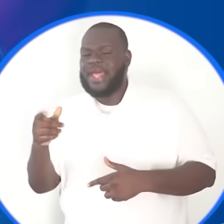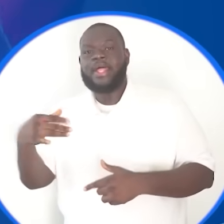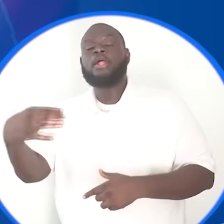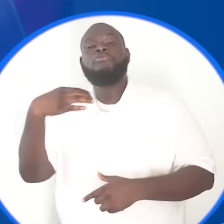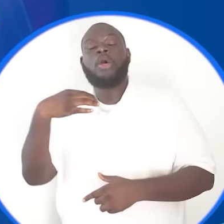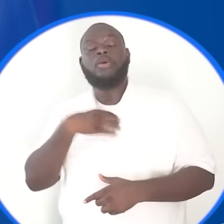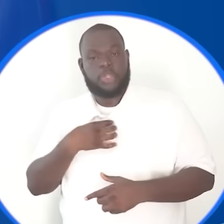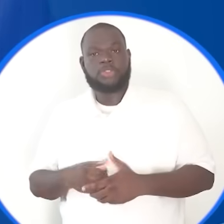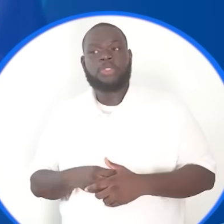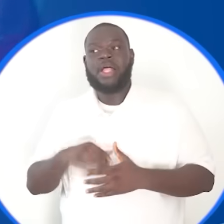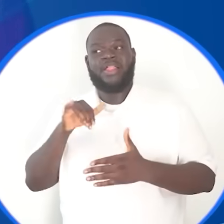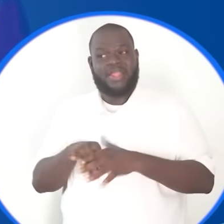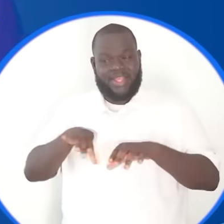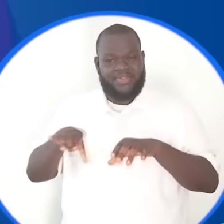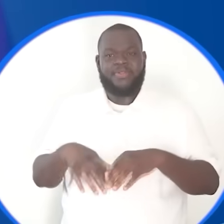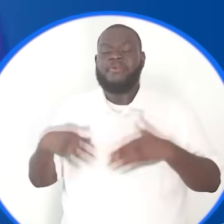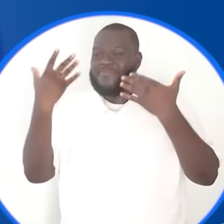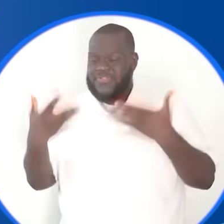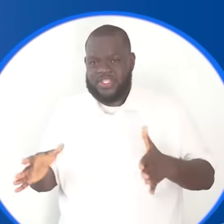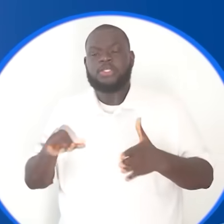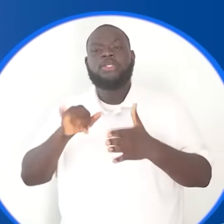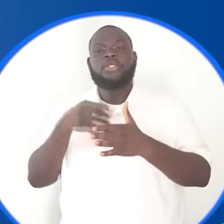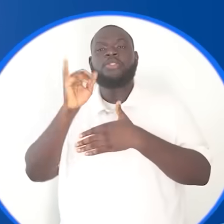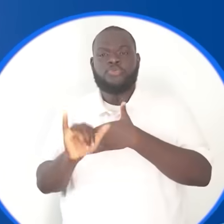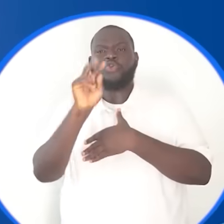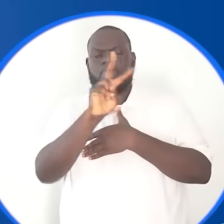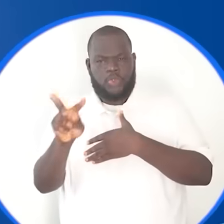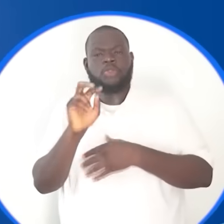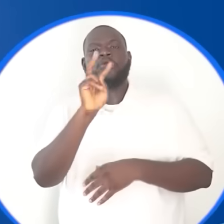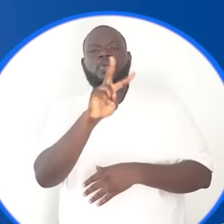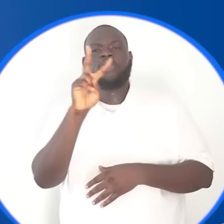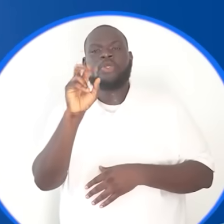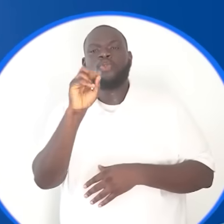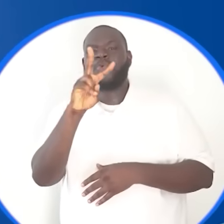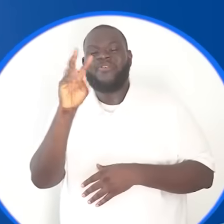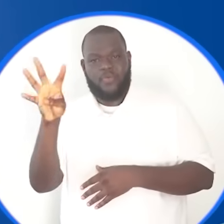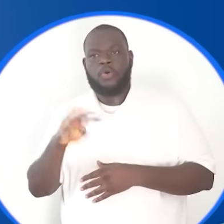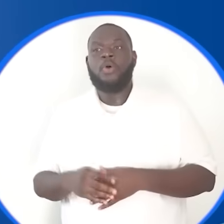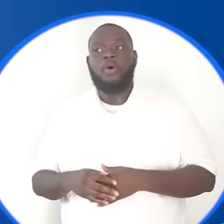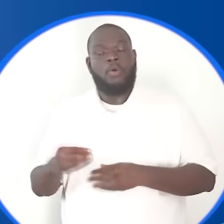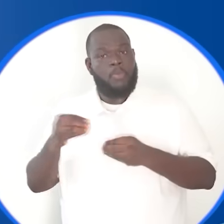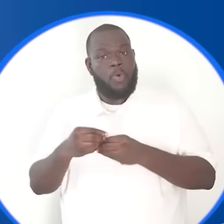of this exercise will end on Monday, the 22nd of January, 2024. For more information, contact GCOM on